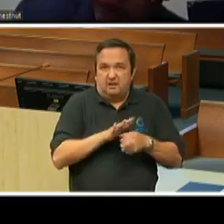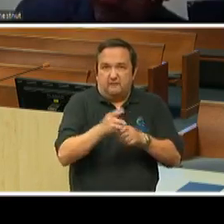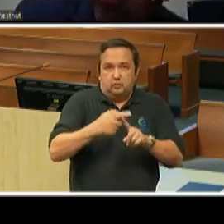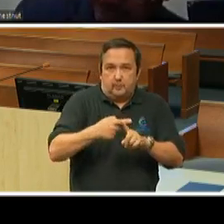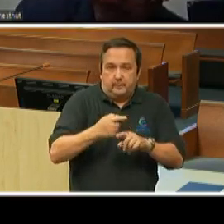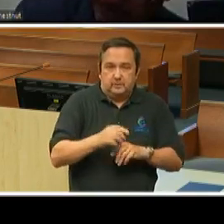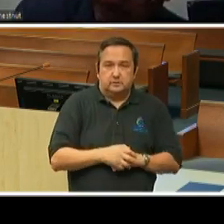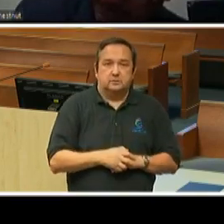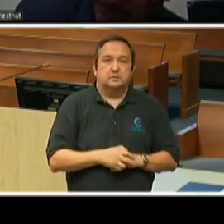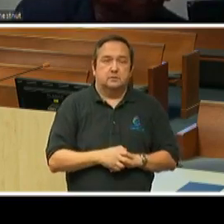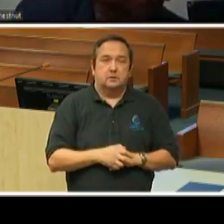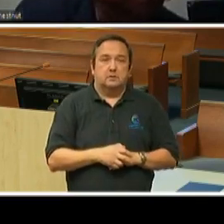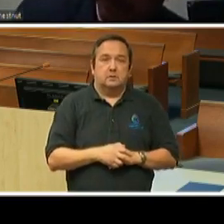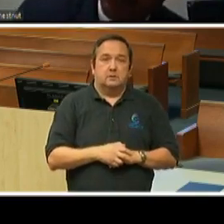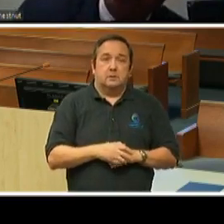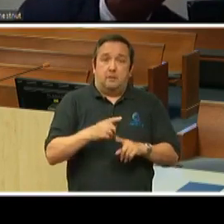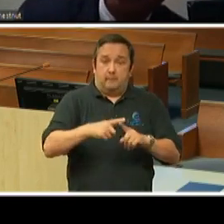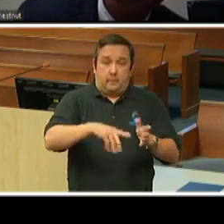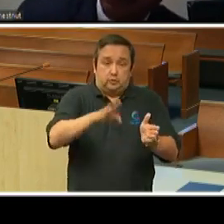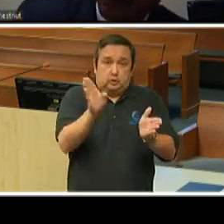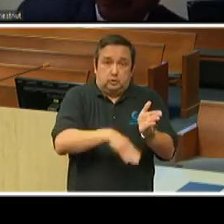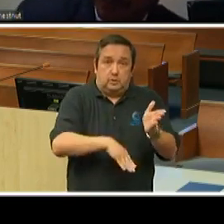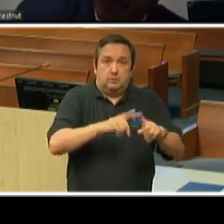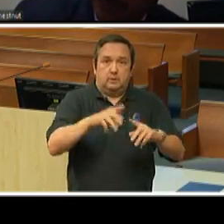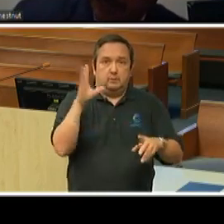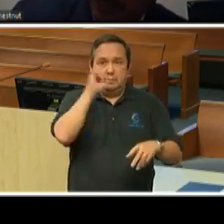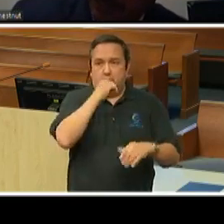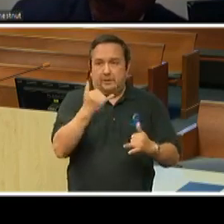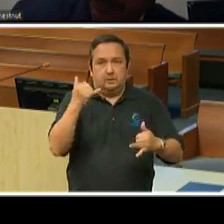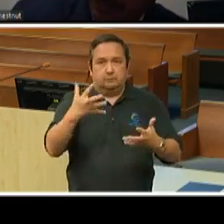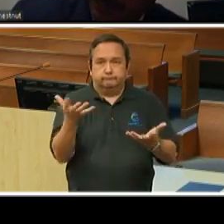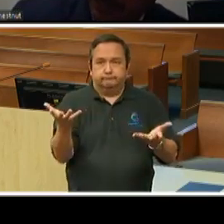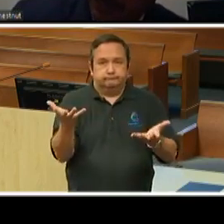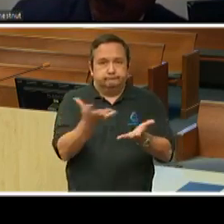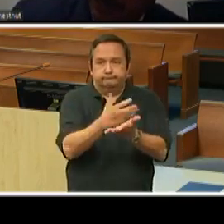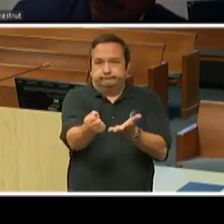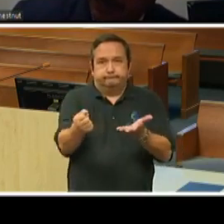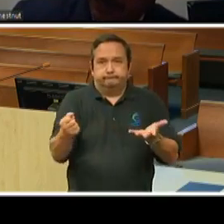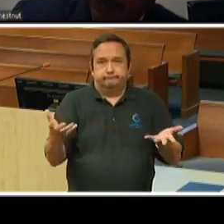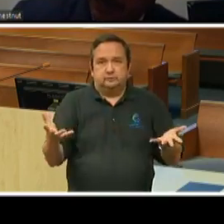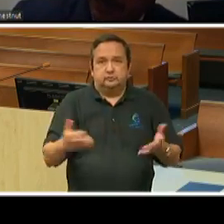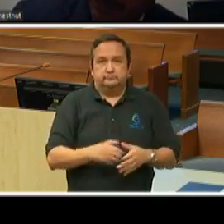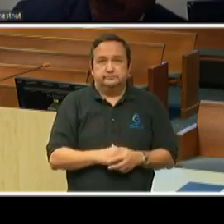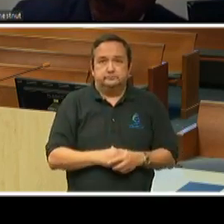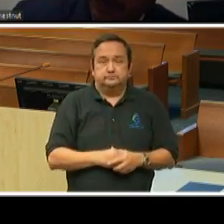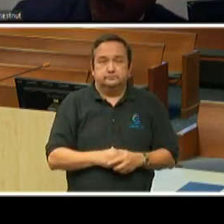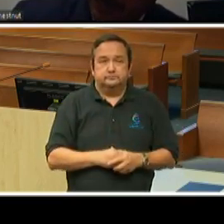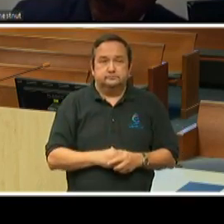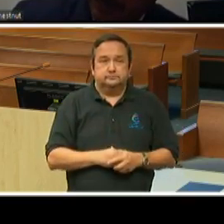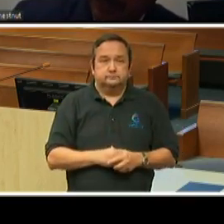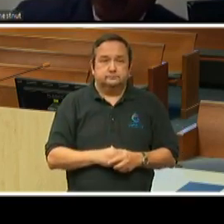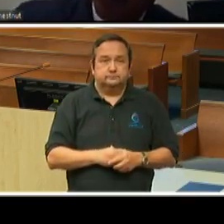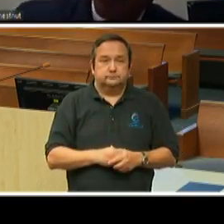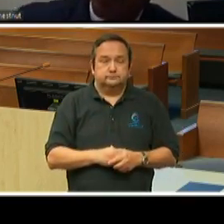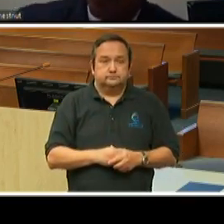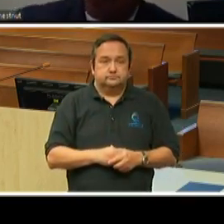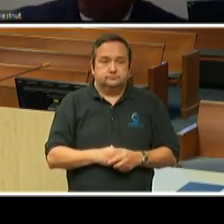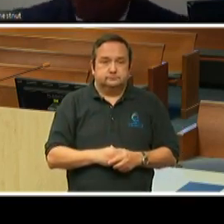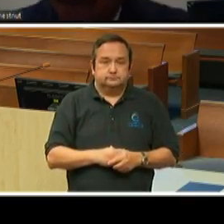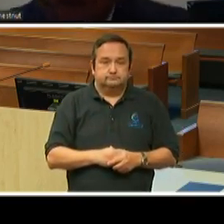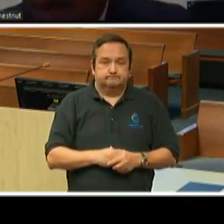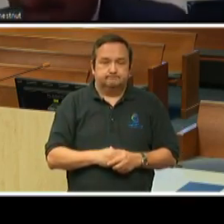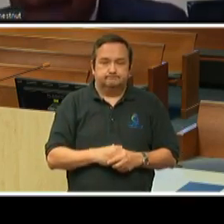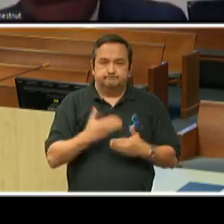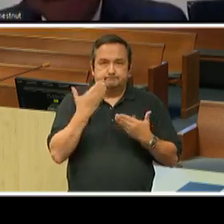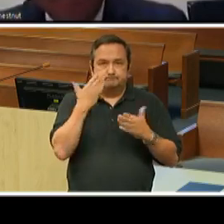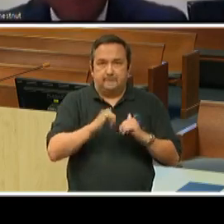The actual thermometers are fairly cheap, but I'm guessing right now that they're not to be found anywhere. So I don't know